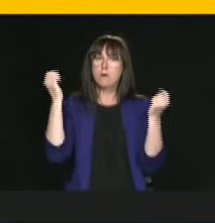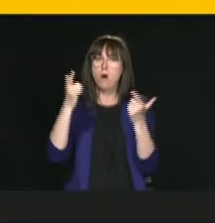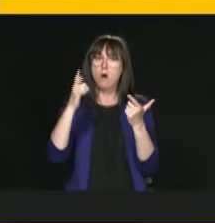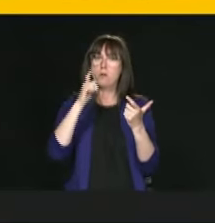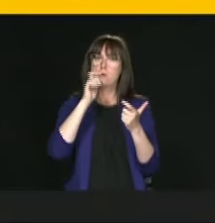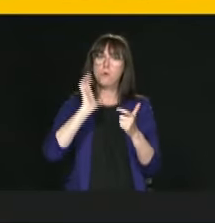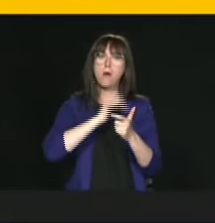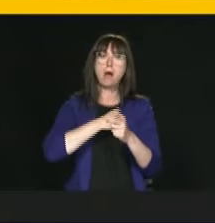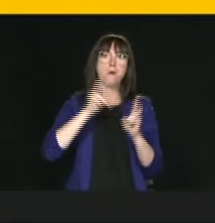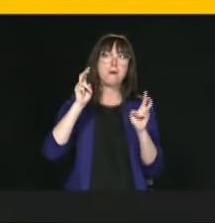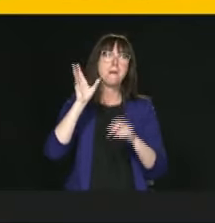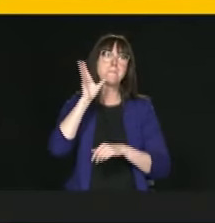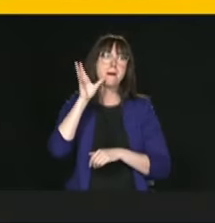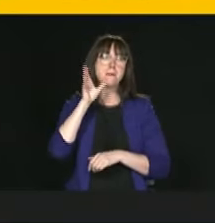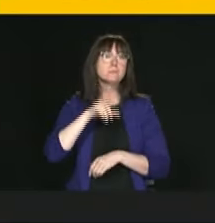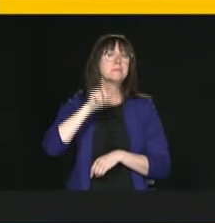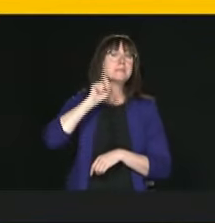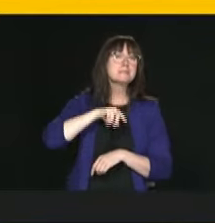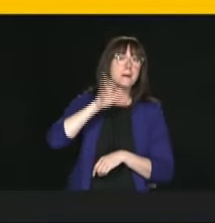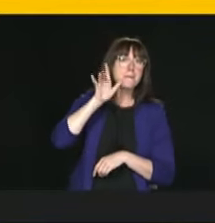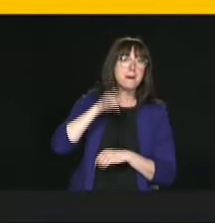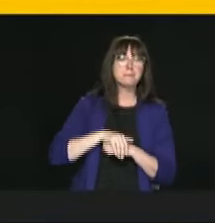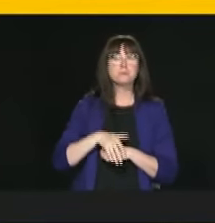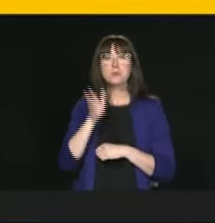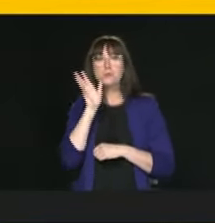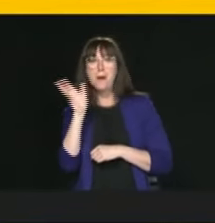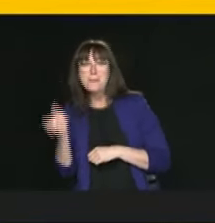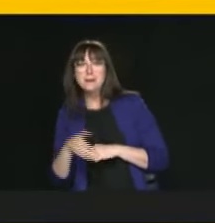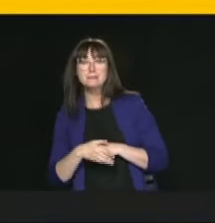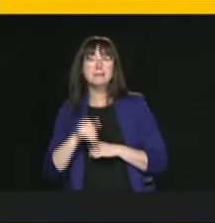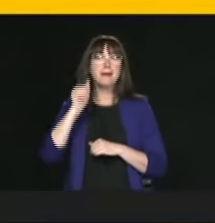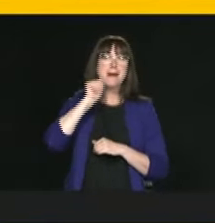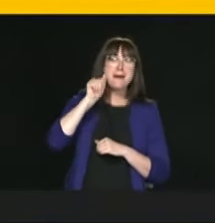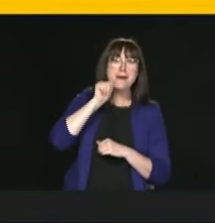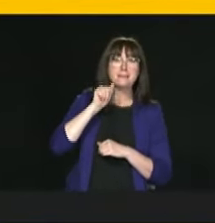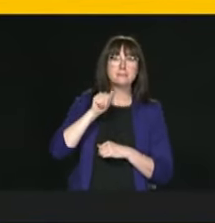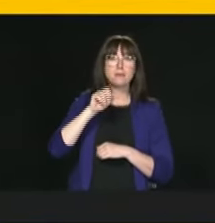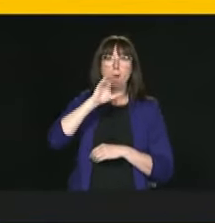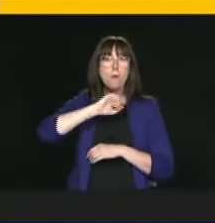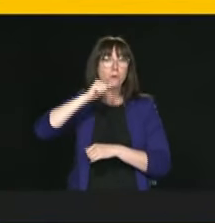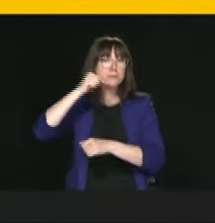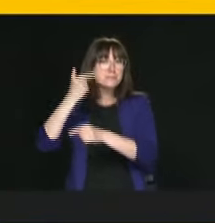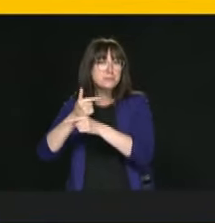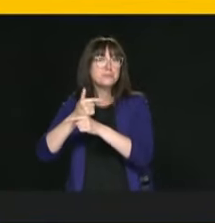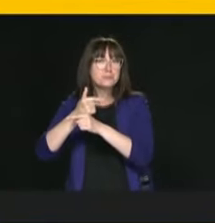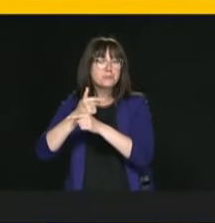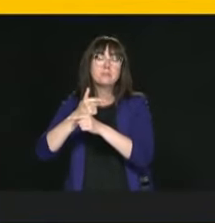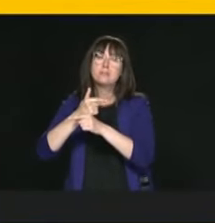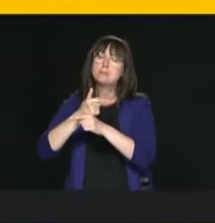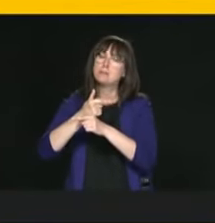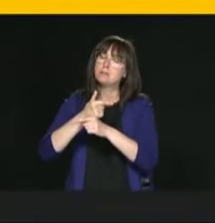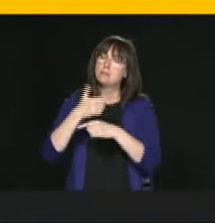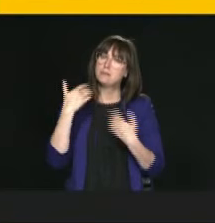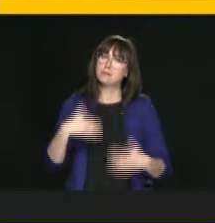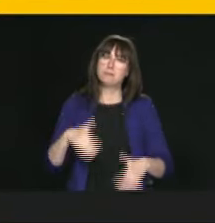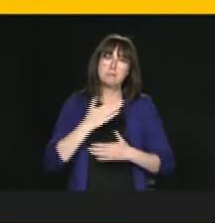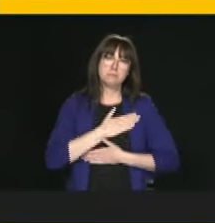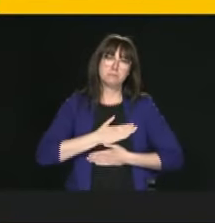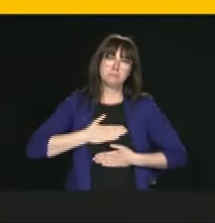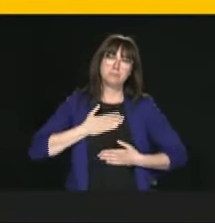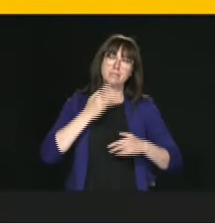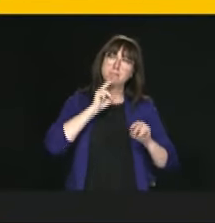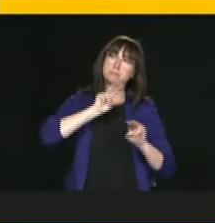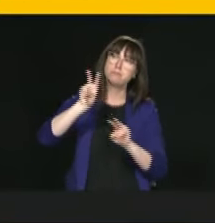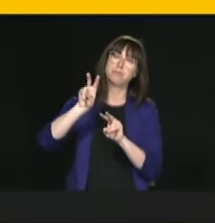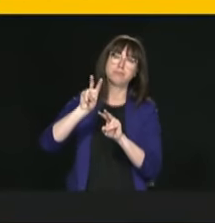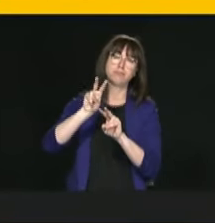us, our moms, stepmoms, grandmothers, aunts, and older sisters. So let's show them how much we